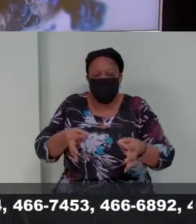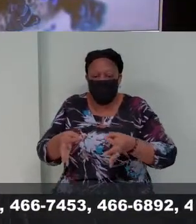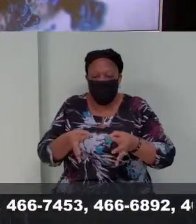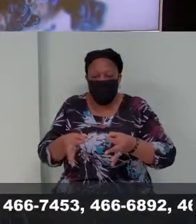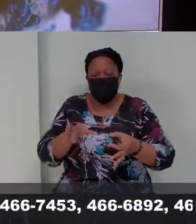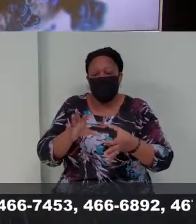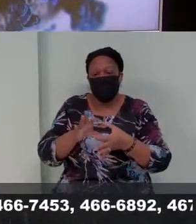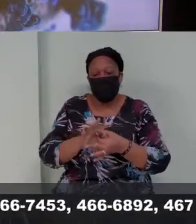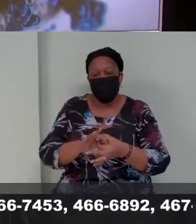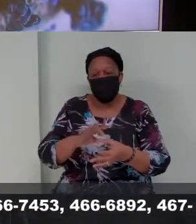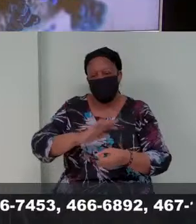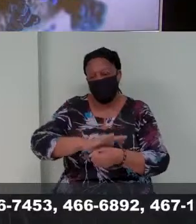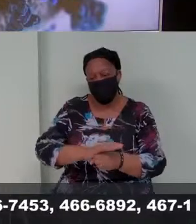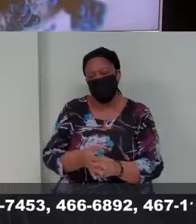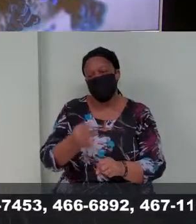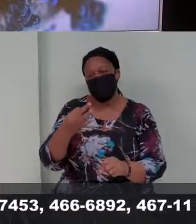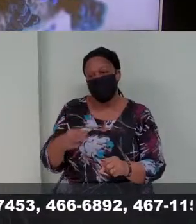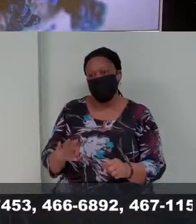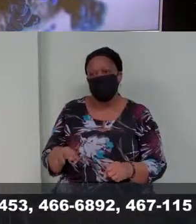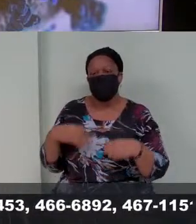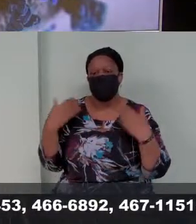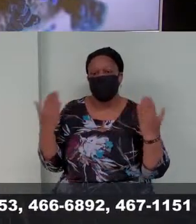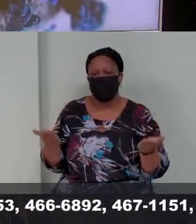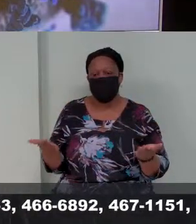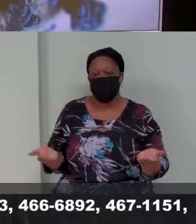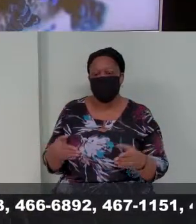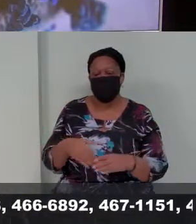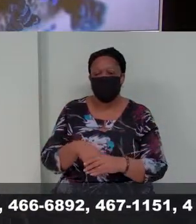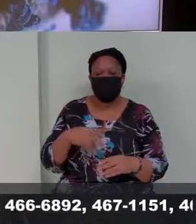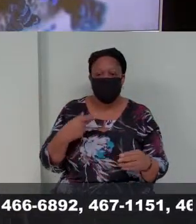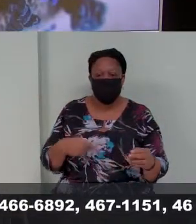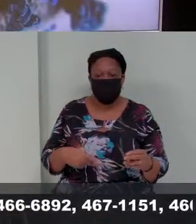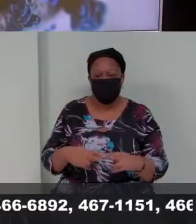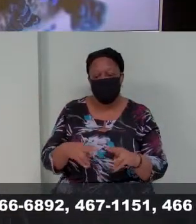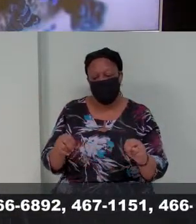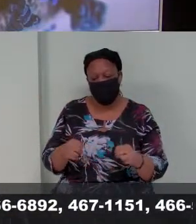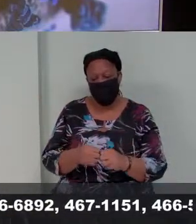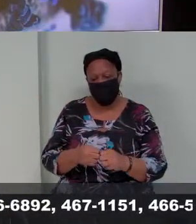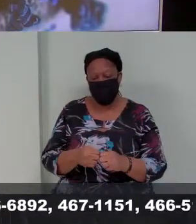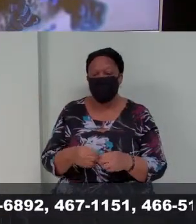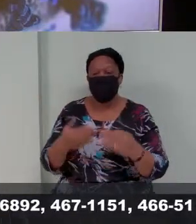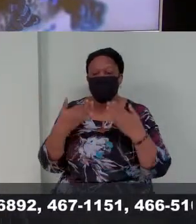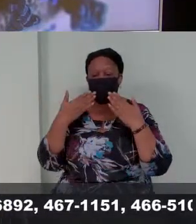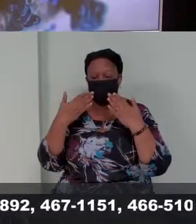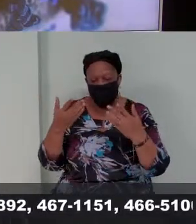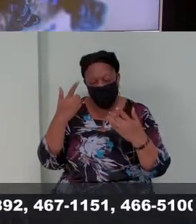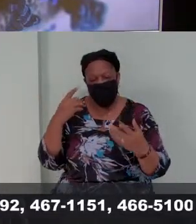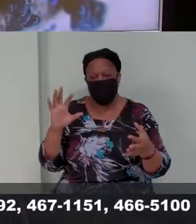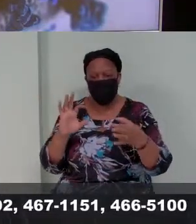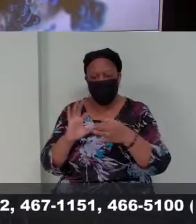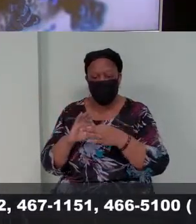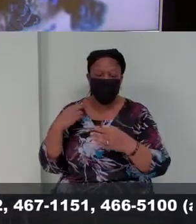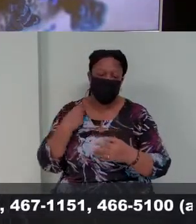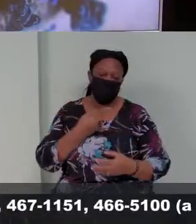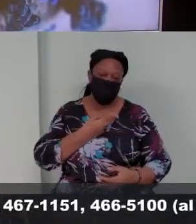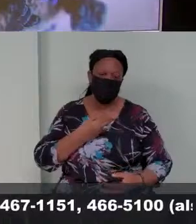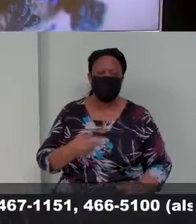the COVID-19 pandemic. Thank you very much for being with